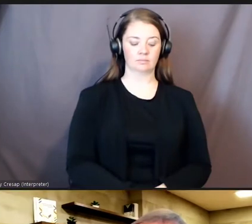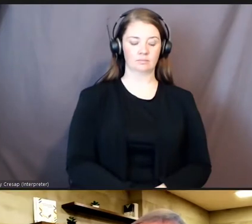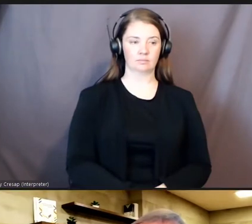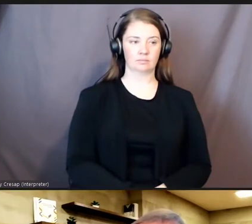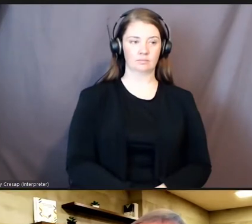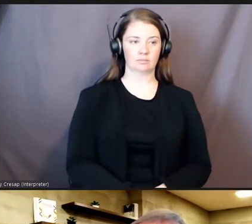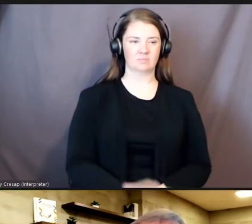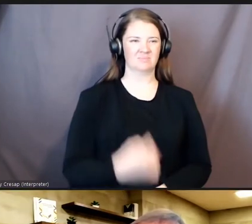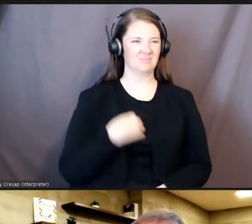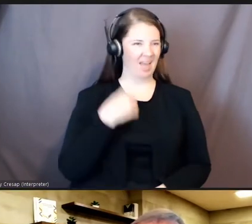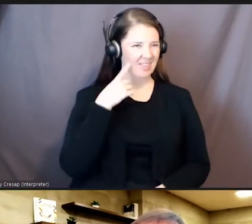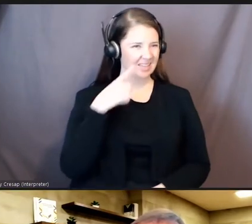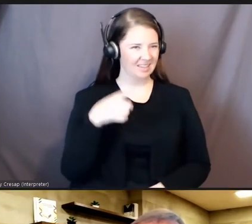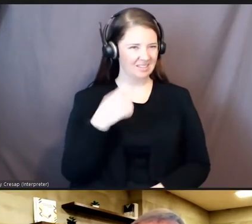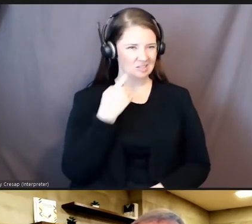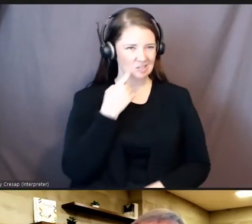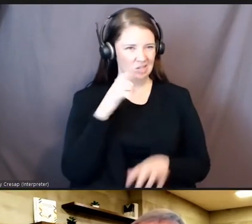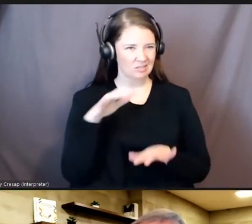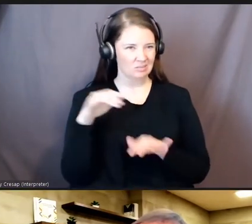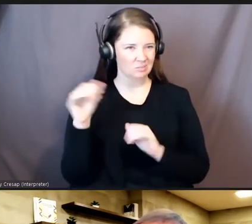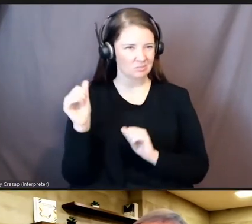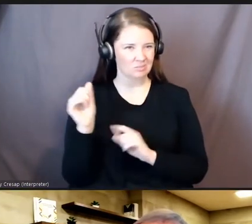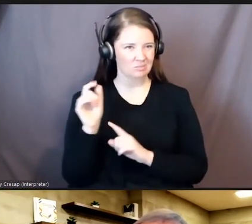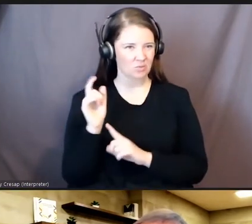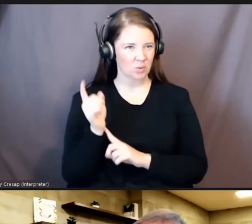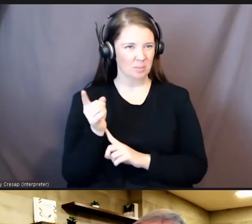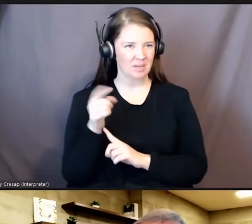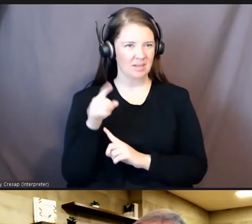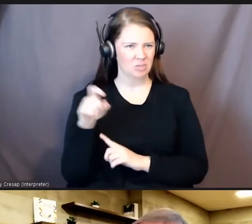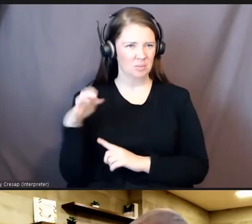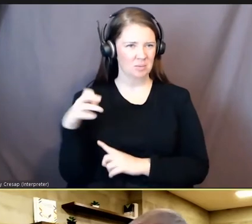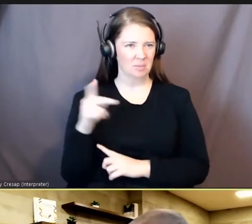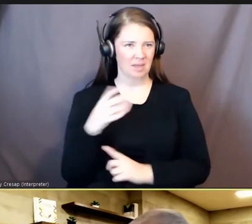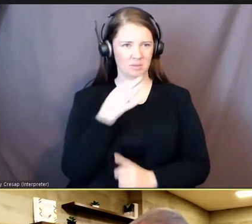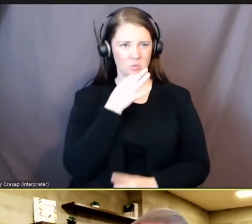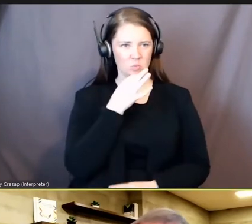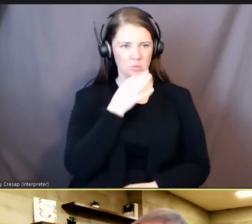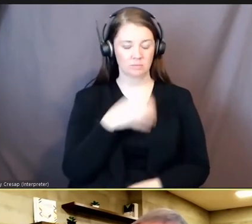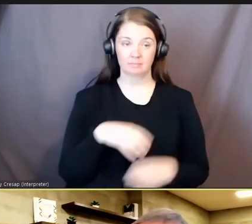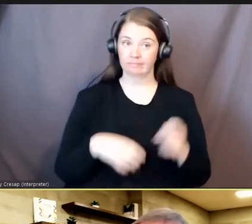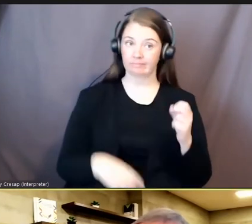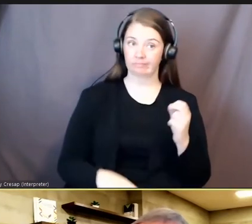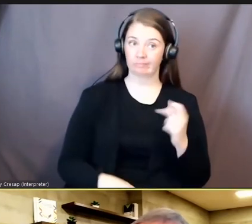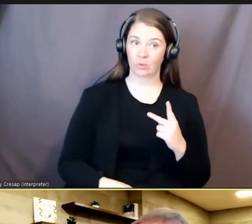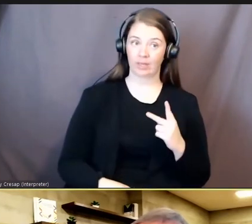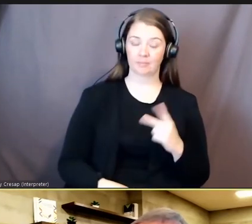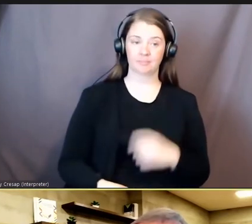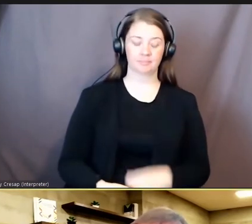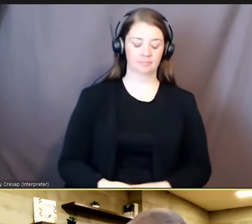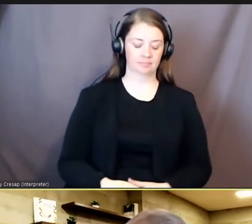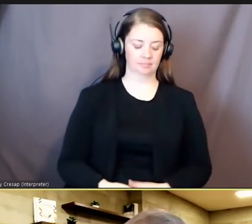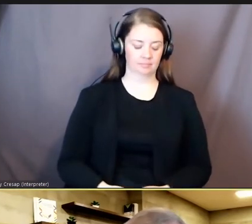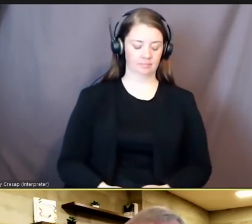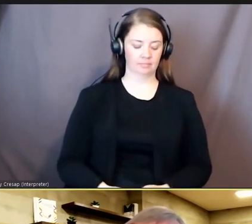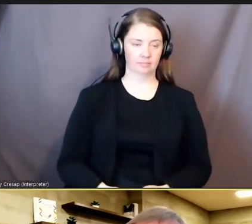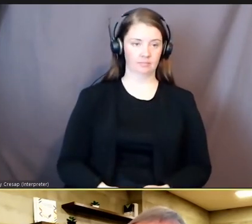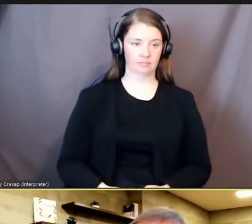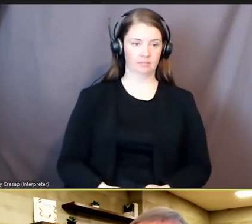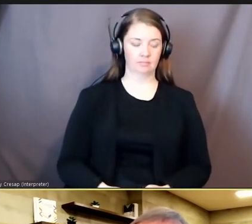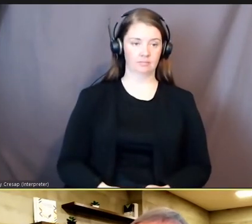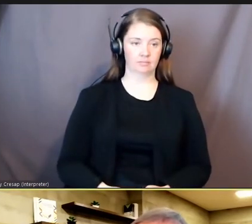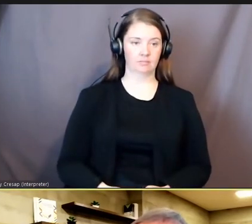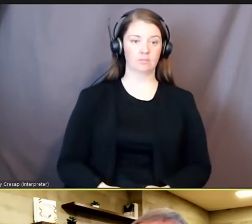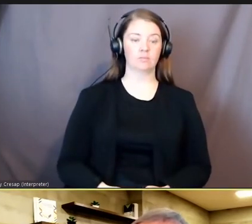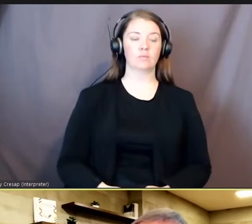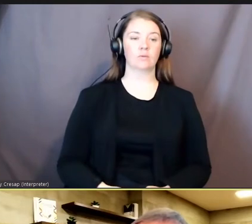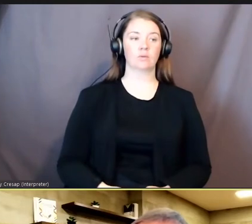I think he just stepped away, Steve. He should be back shortly. Okay. So following this, then what we will